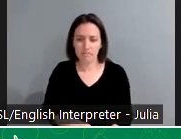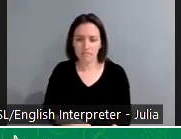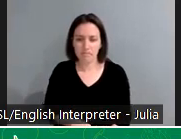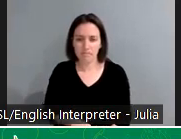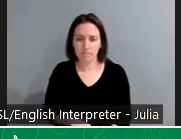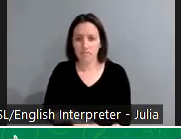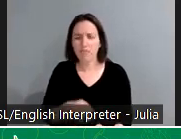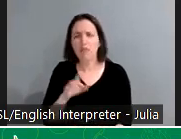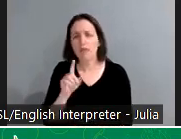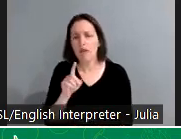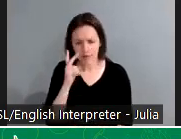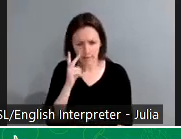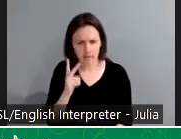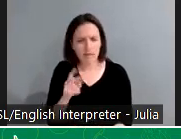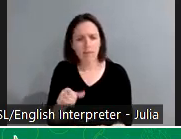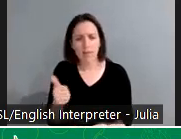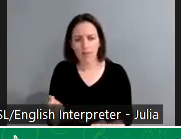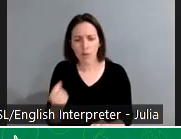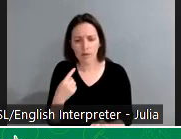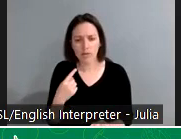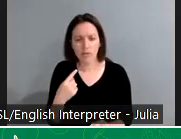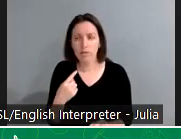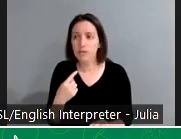So I see another question. Is there a